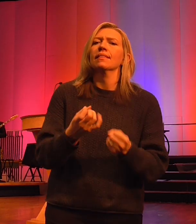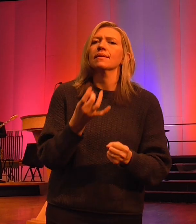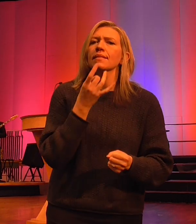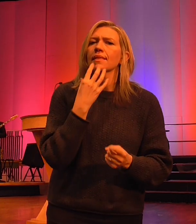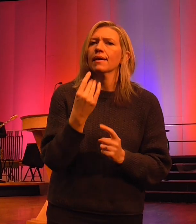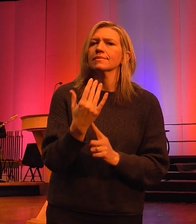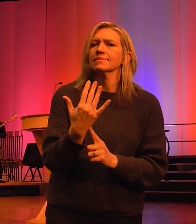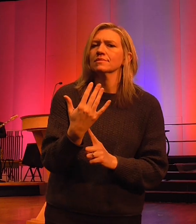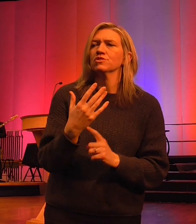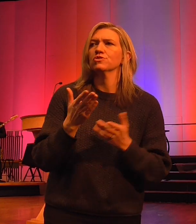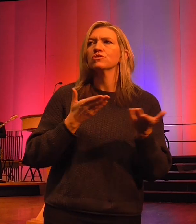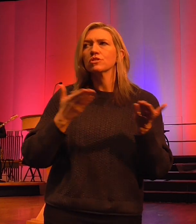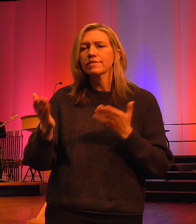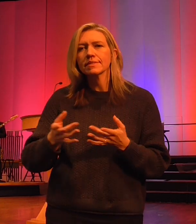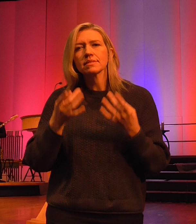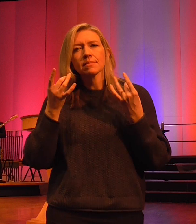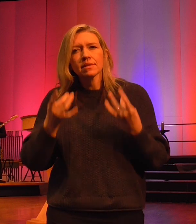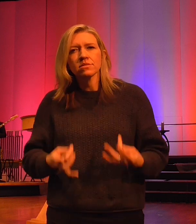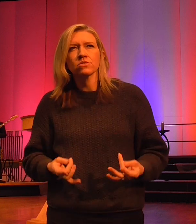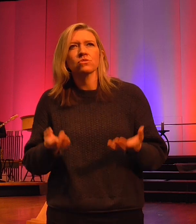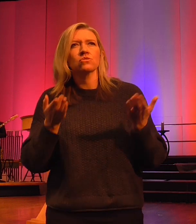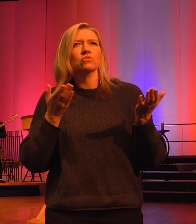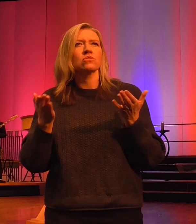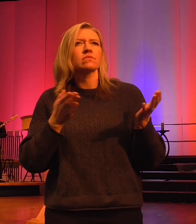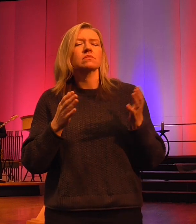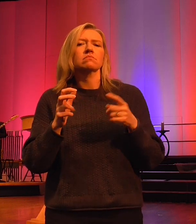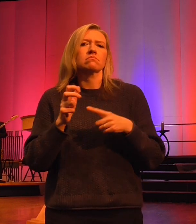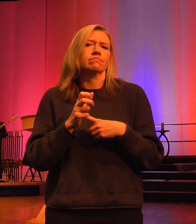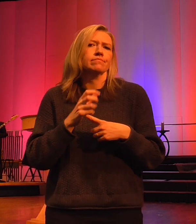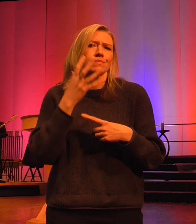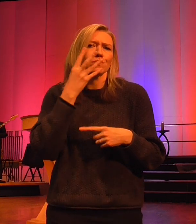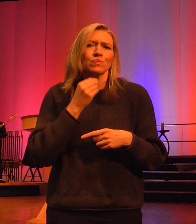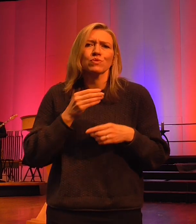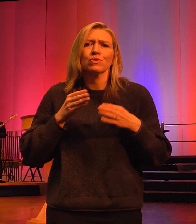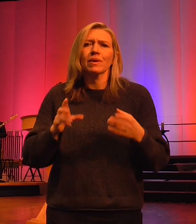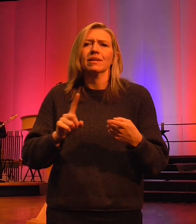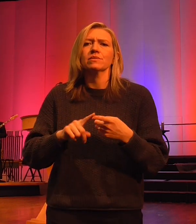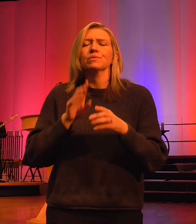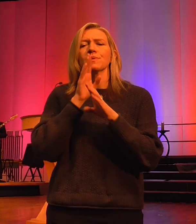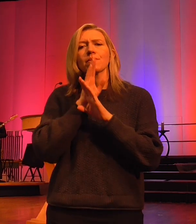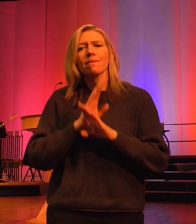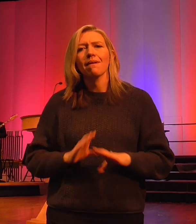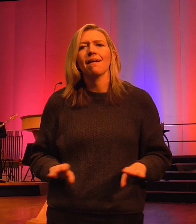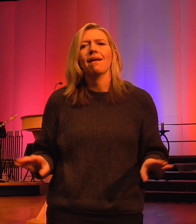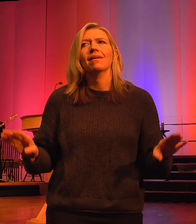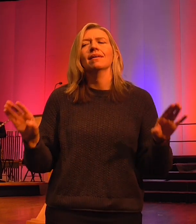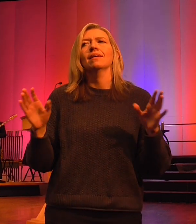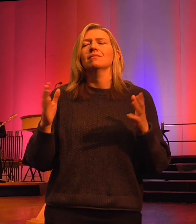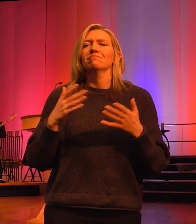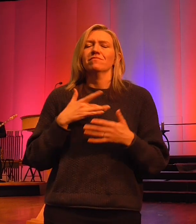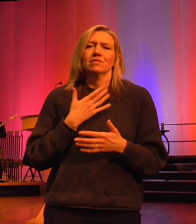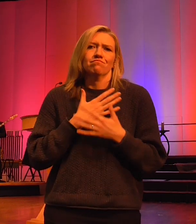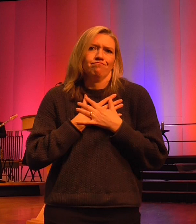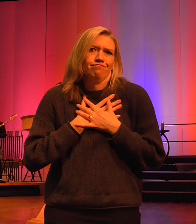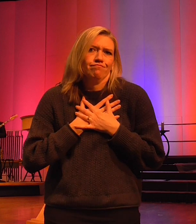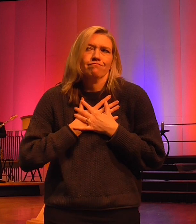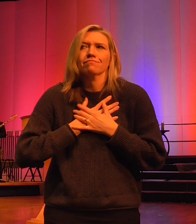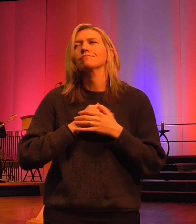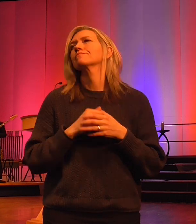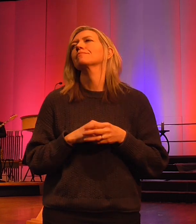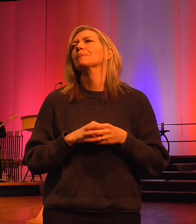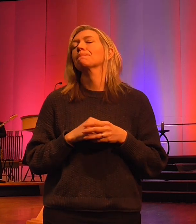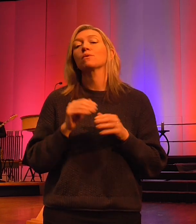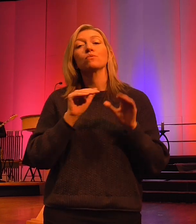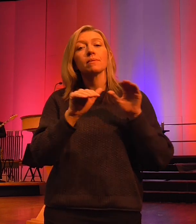meditation service, a wonderful way to spend time just in the silence and the quiet. It's very nurturing. And we want to remind